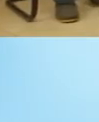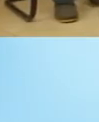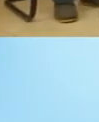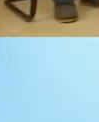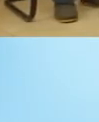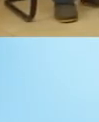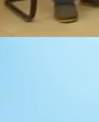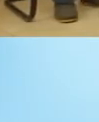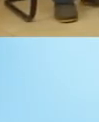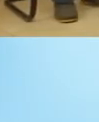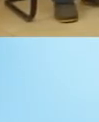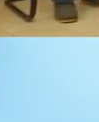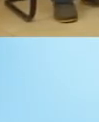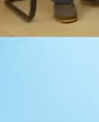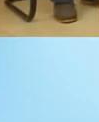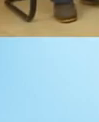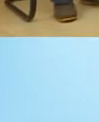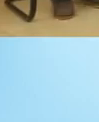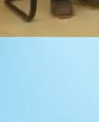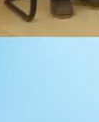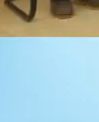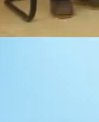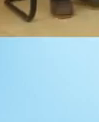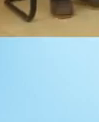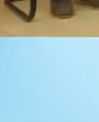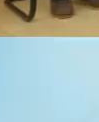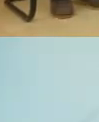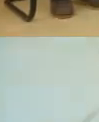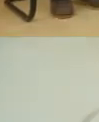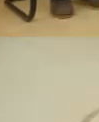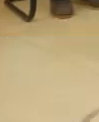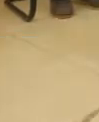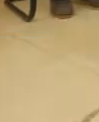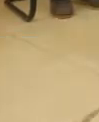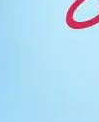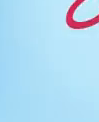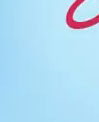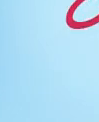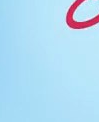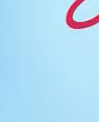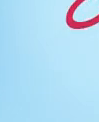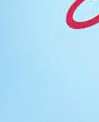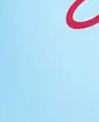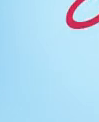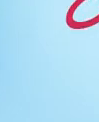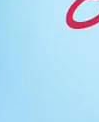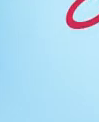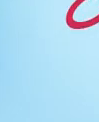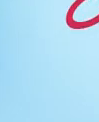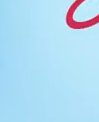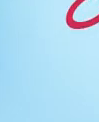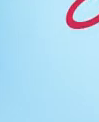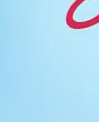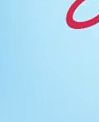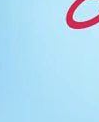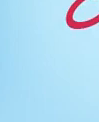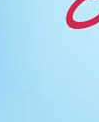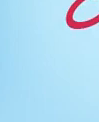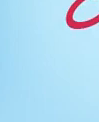Halika't makipagkwentuhan ka na. Kumusta po, Bisha?